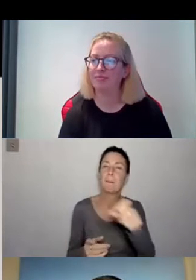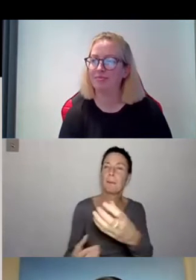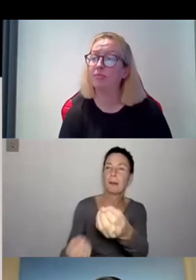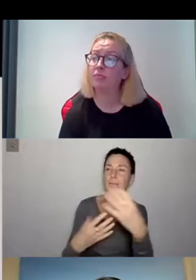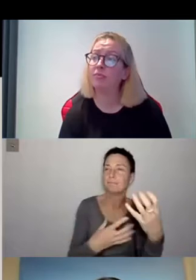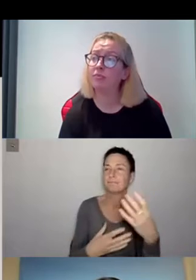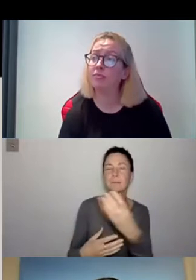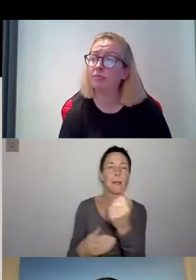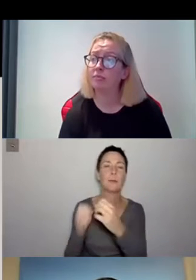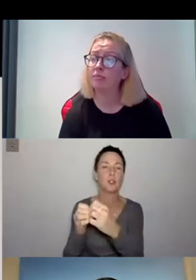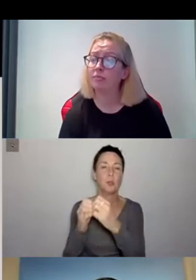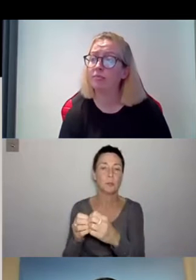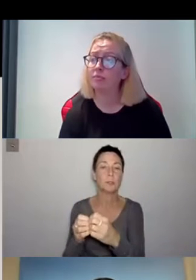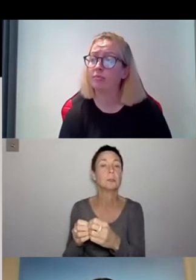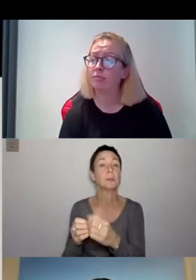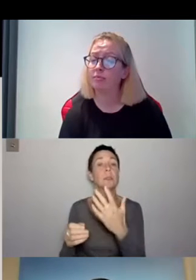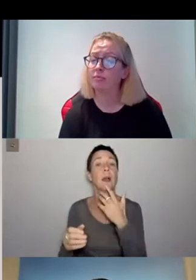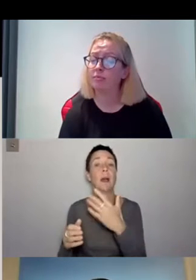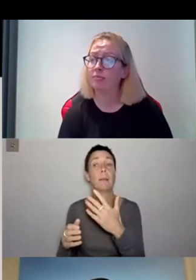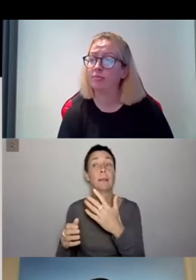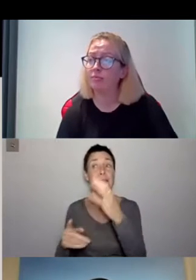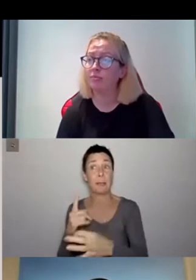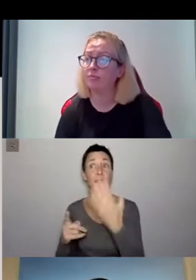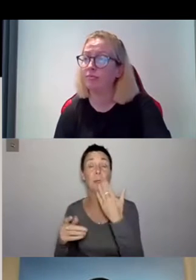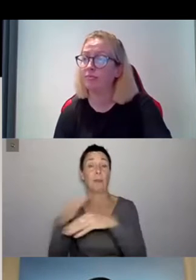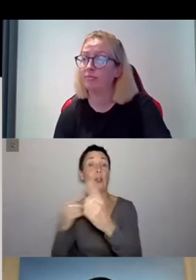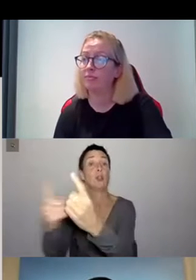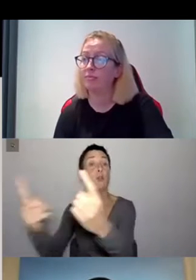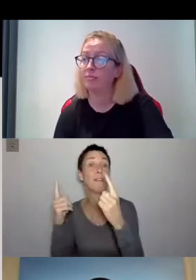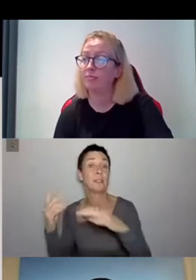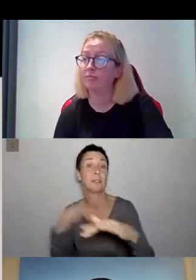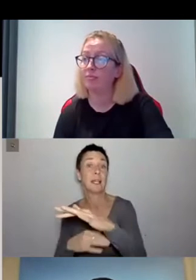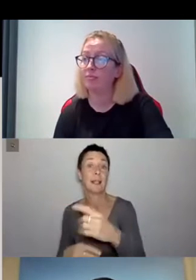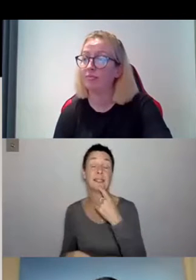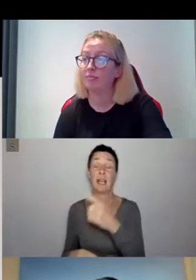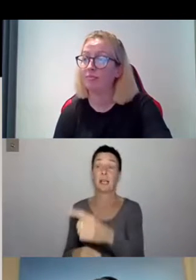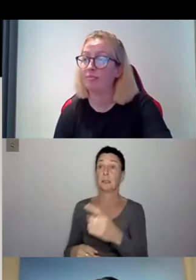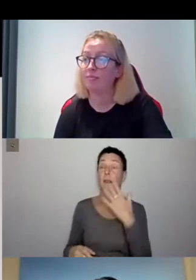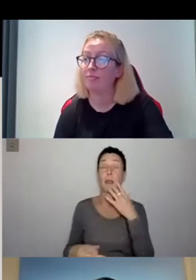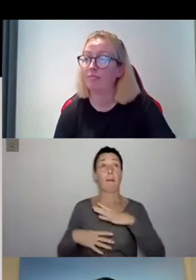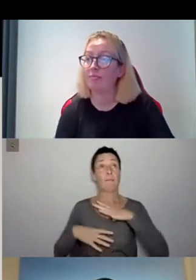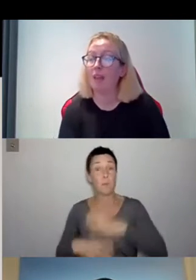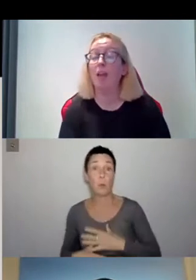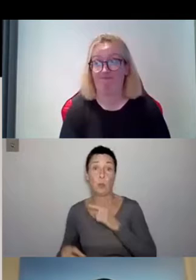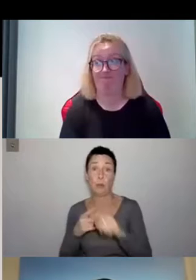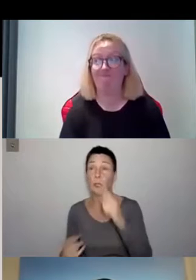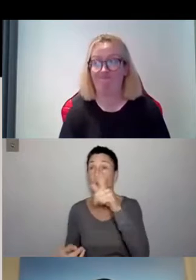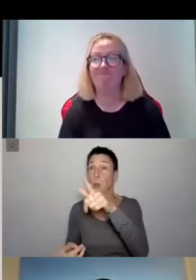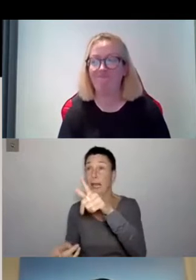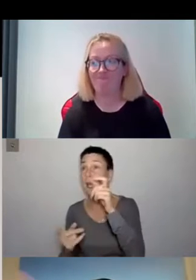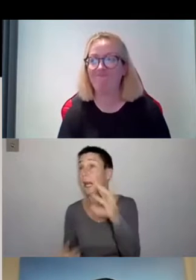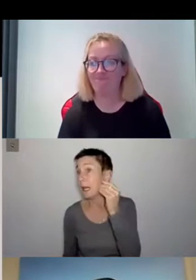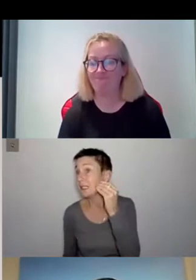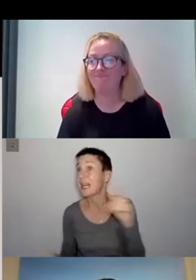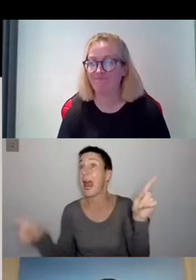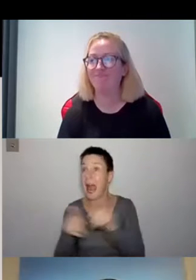students, especially in a university environment, where they said that they found it exhausting trying to listen and also watch the interpreter at the same time.